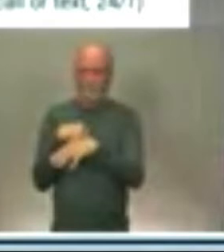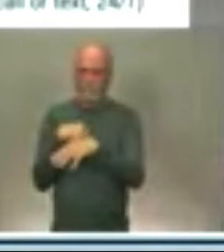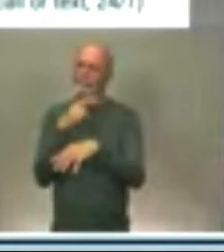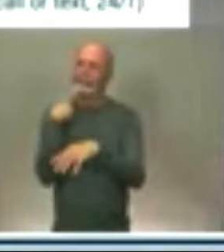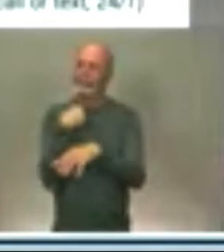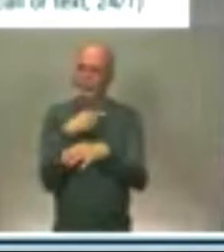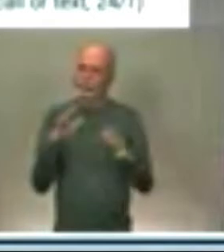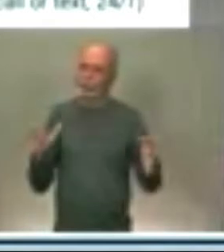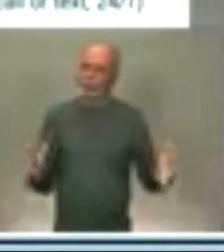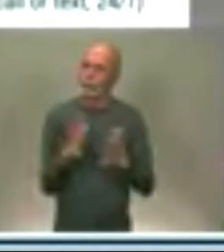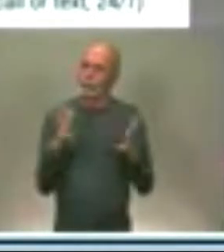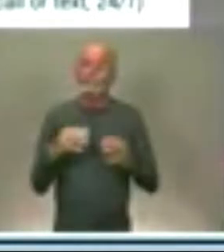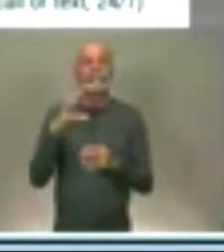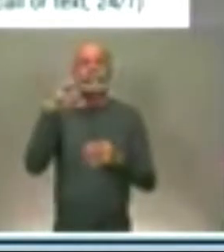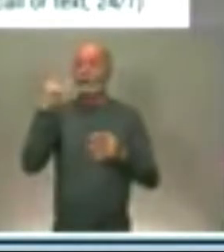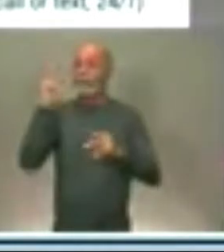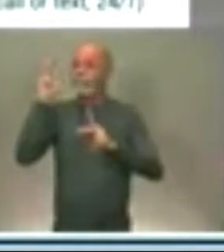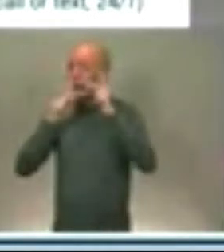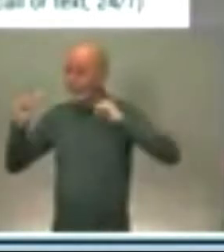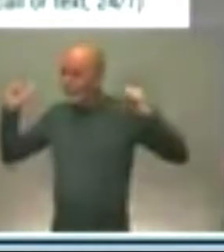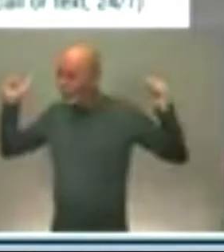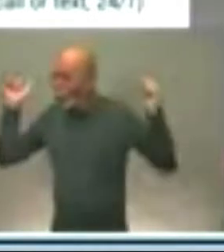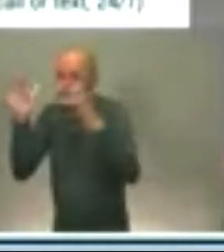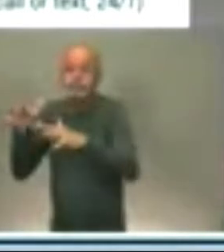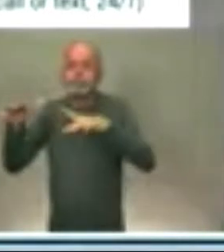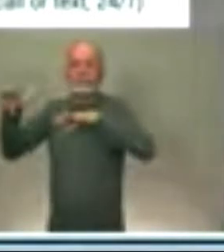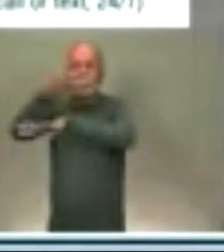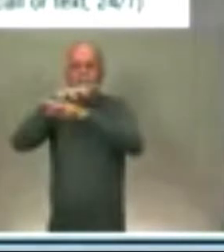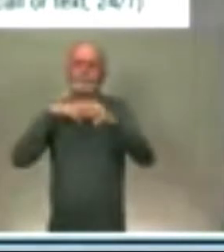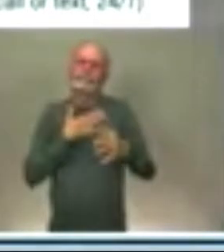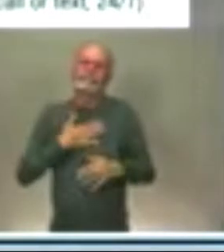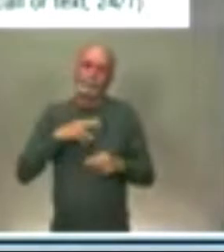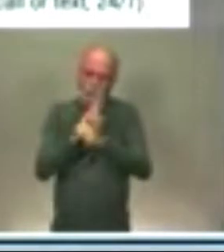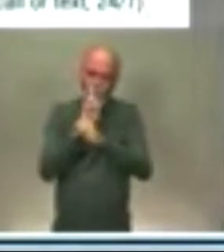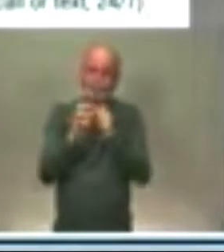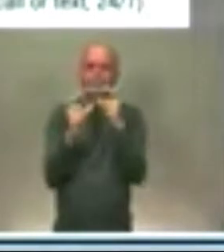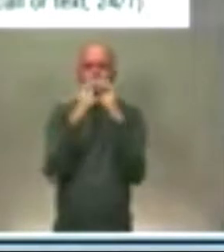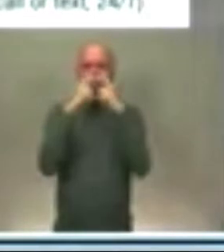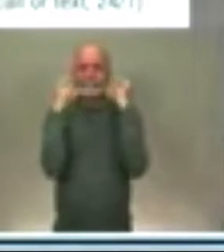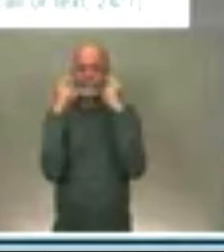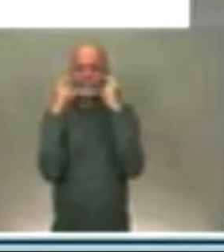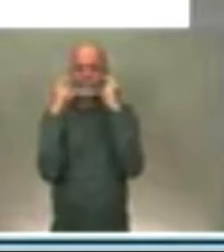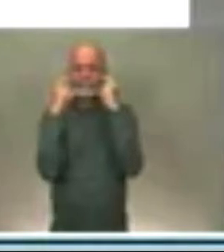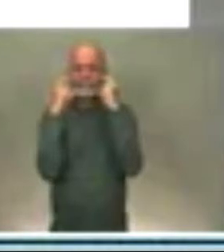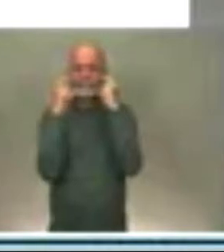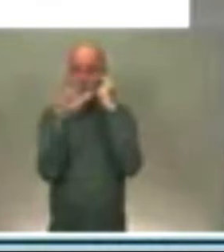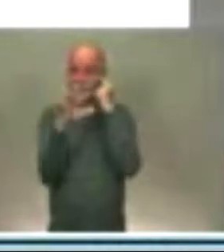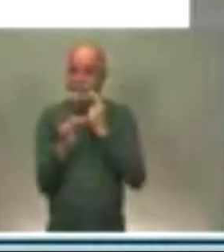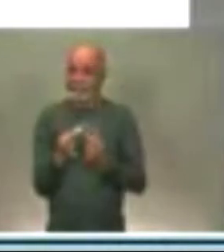places, especially as we move into the fall and winter. And